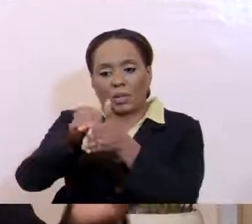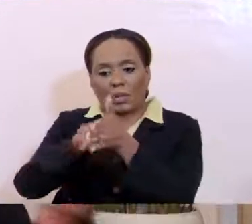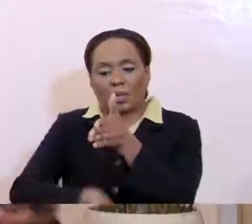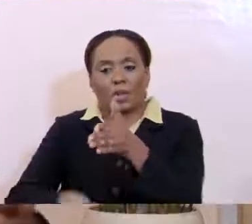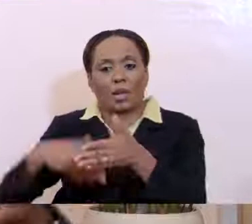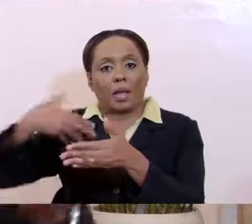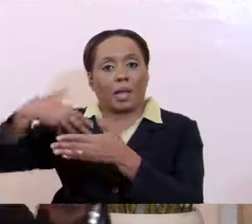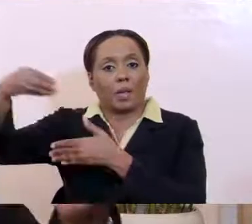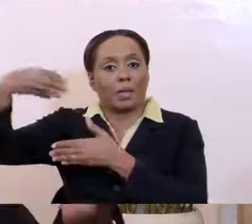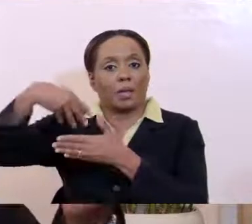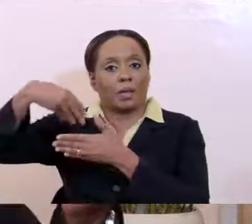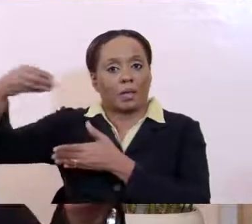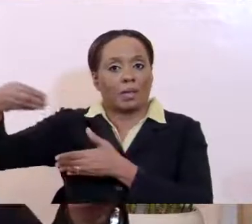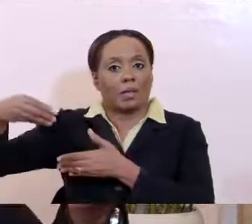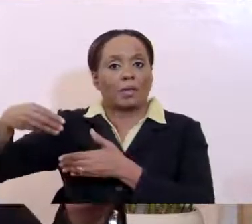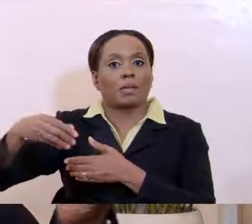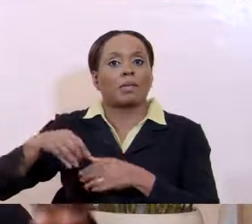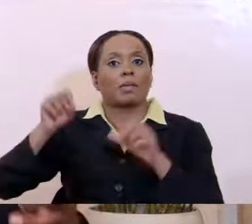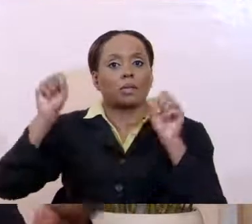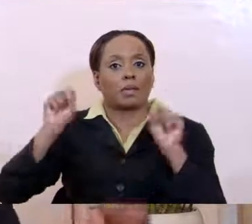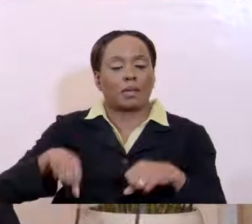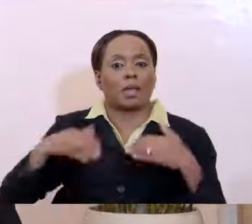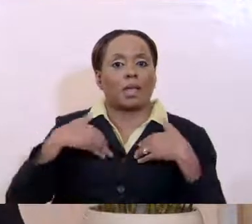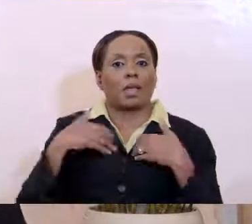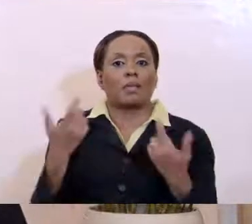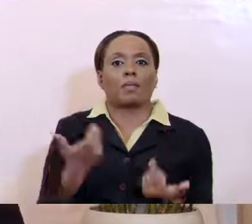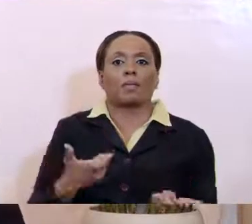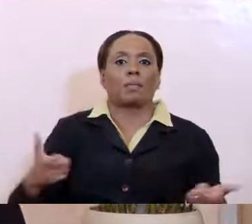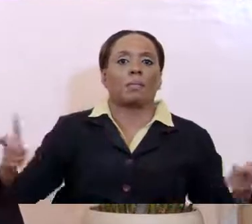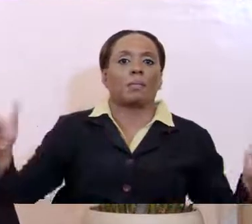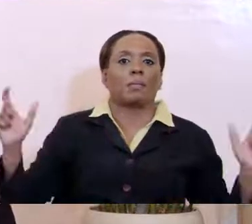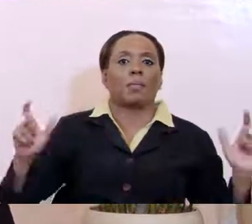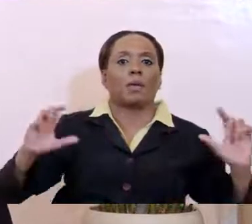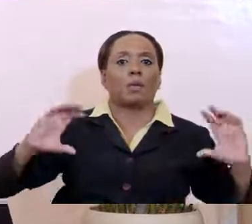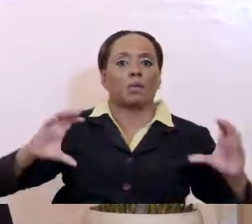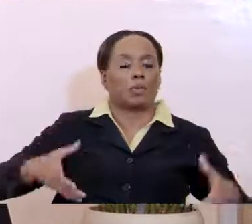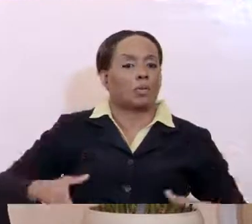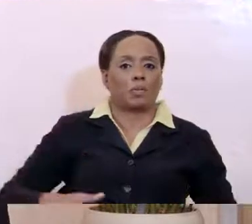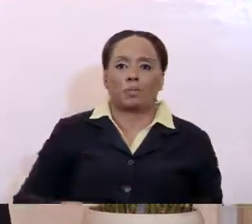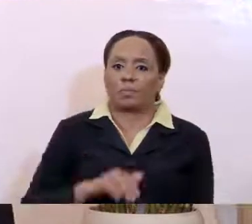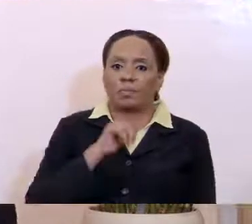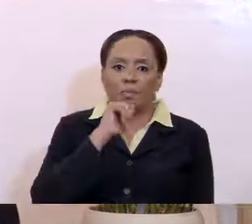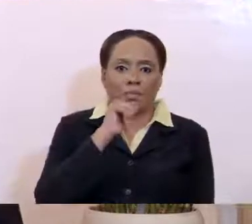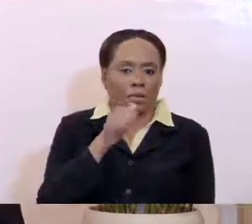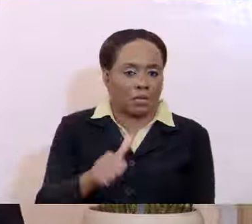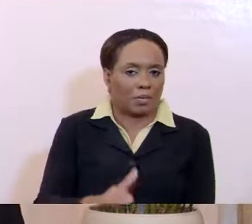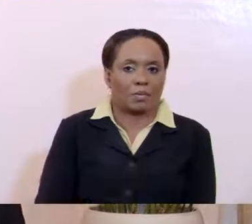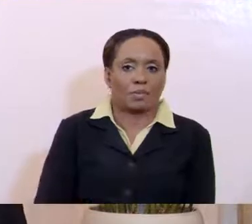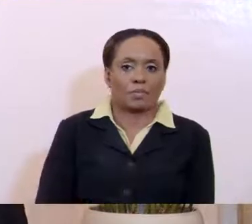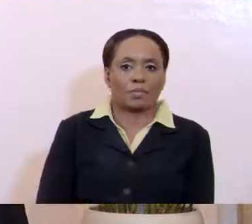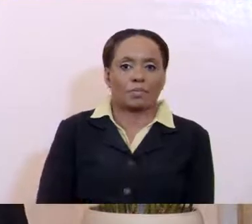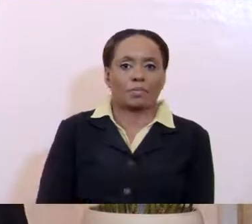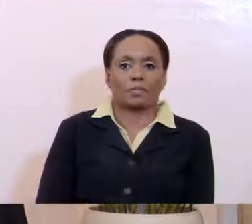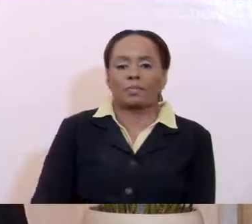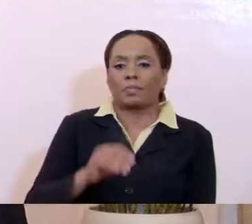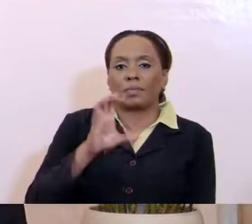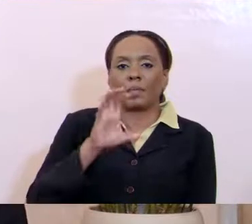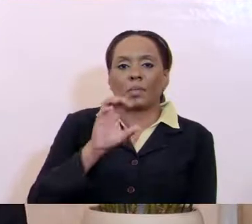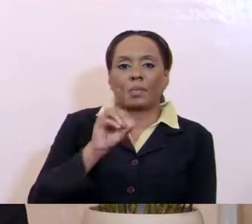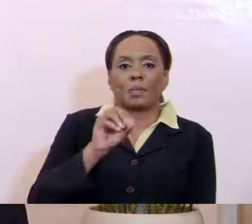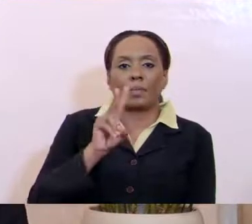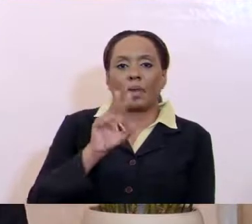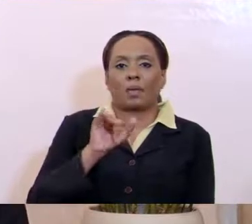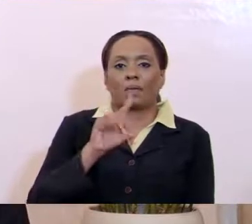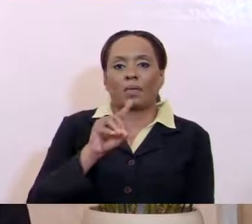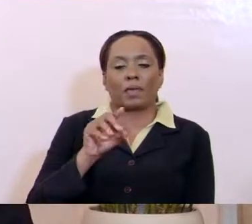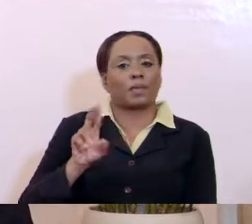outdoors, that they can then have a larger number of people, which is not the case at all. In fact, the COVID unit has had to